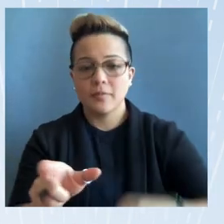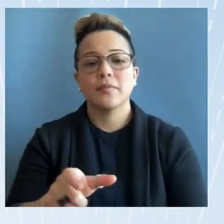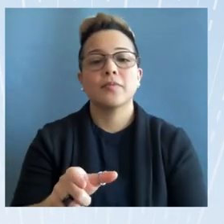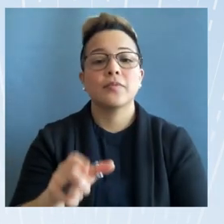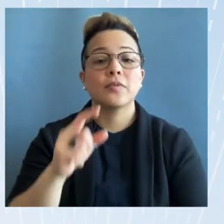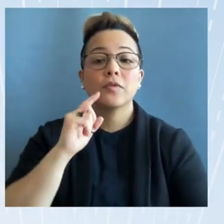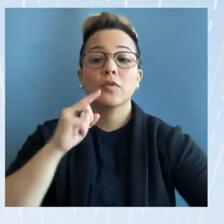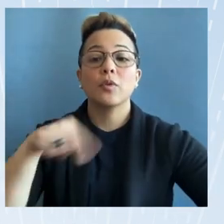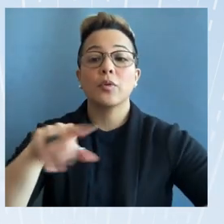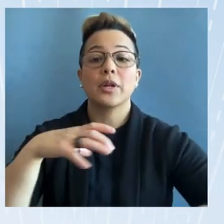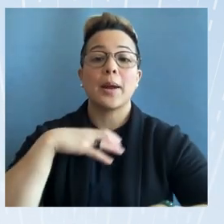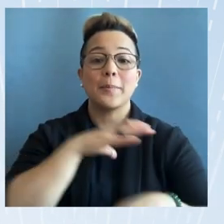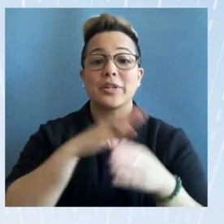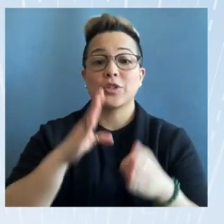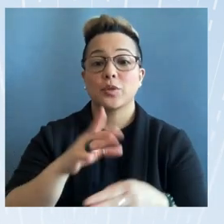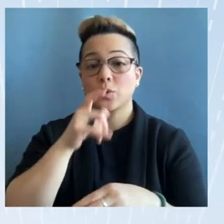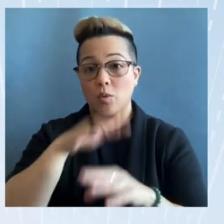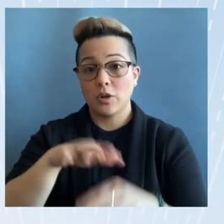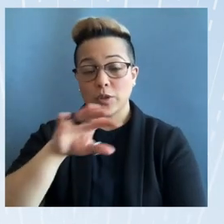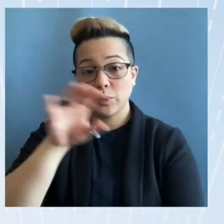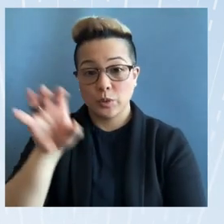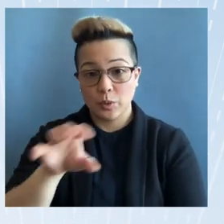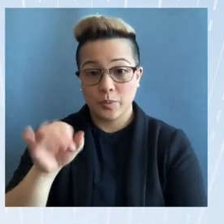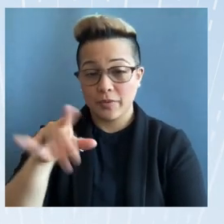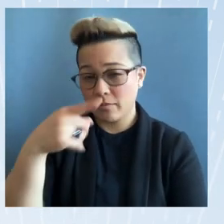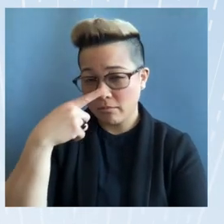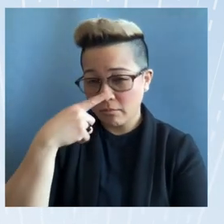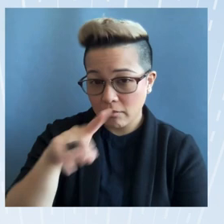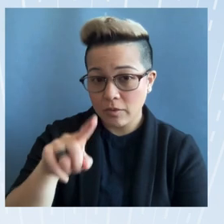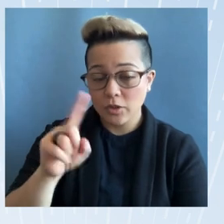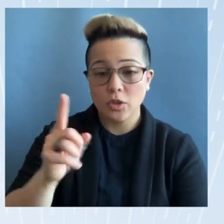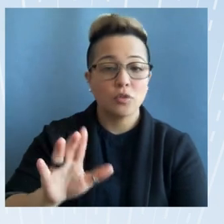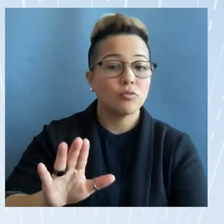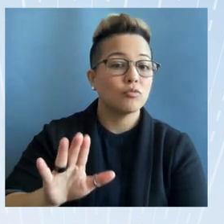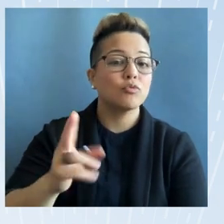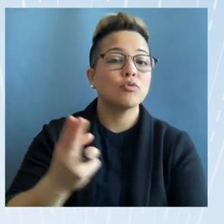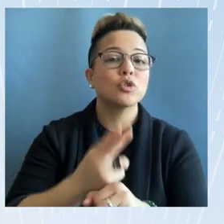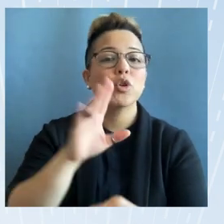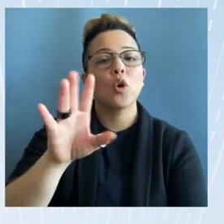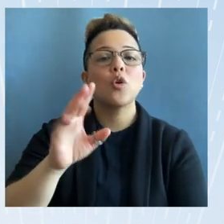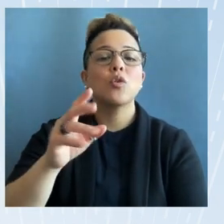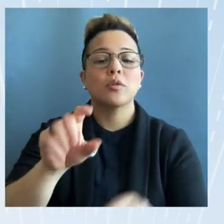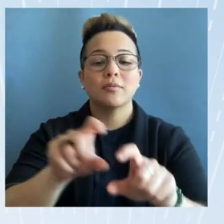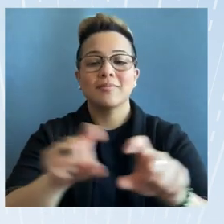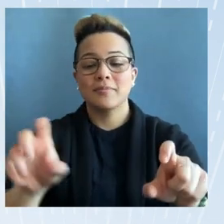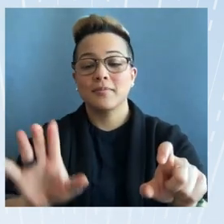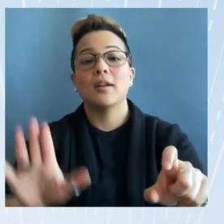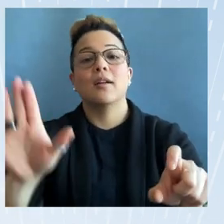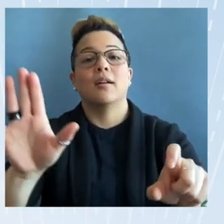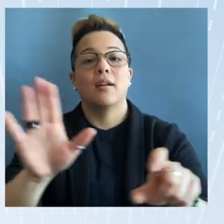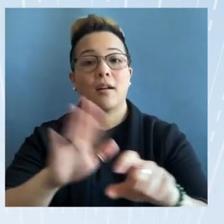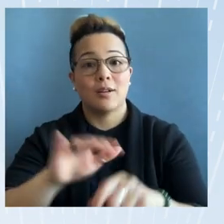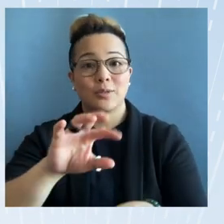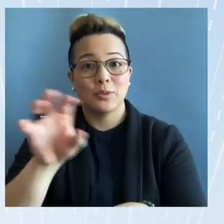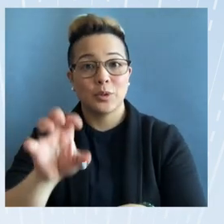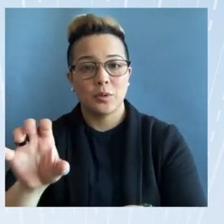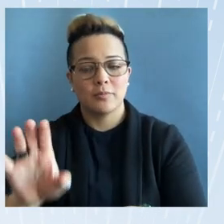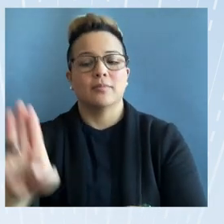for the commissioners that are on Zoom, if you wouldn't mind just using your raise hand function, we will make sure we